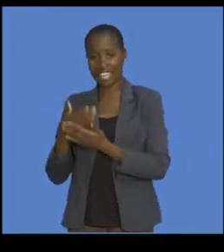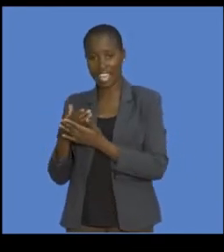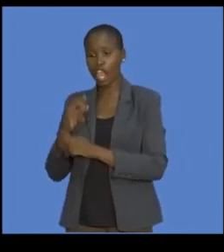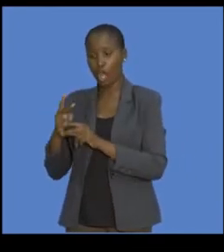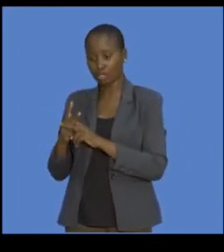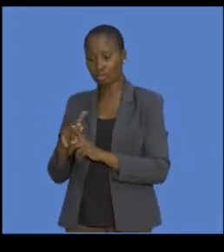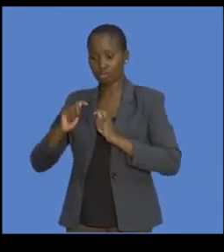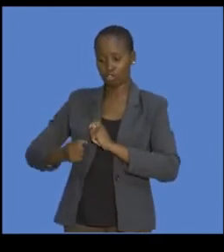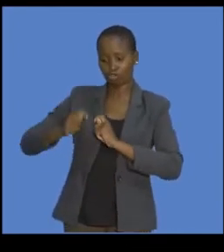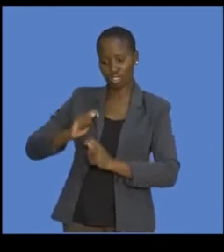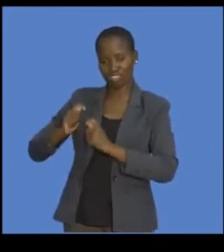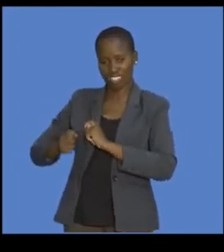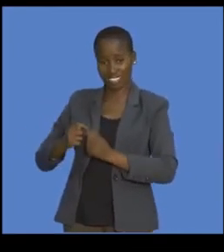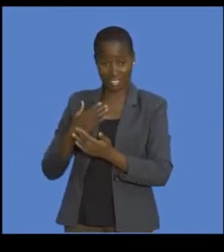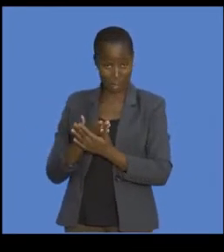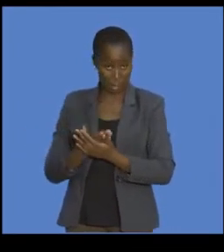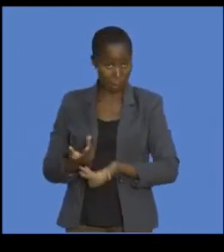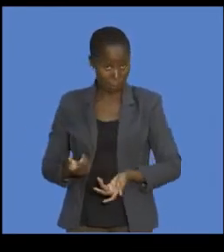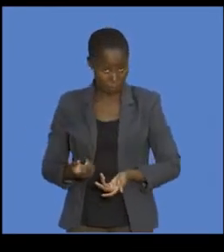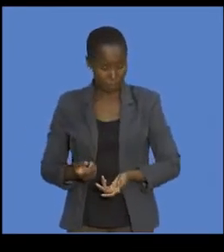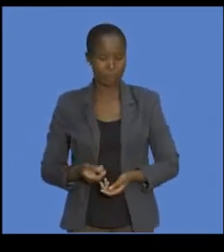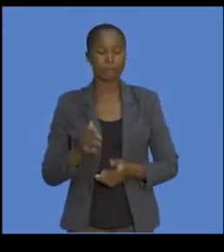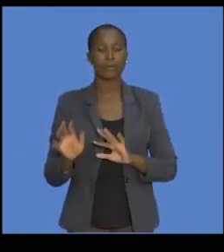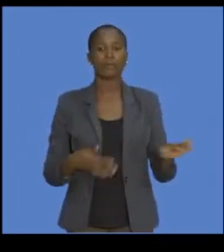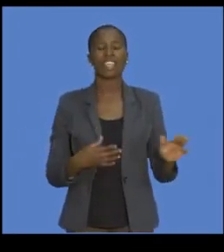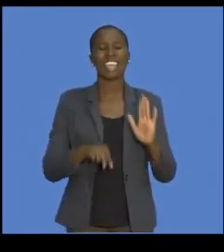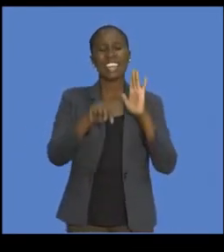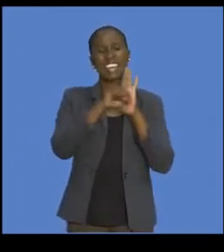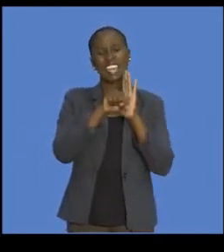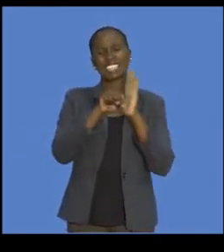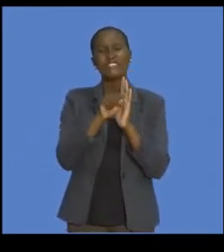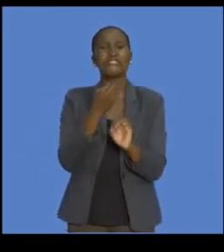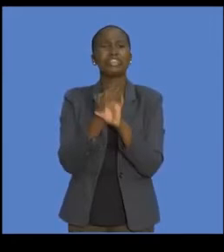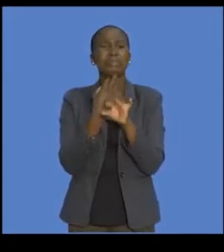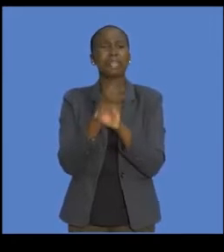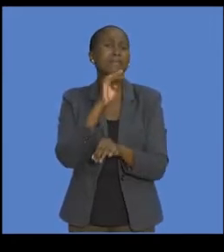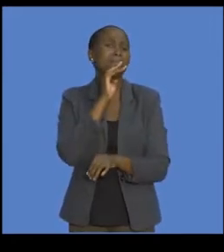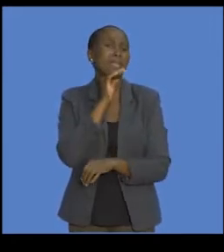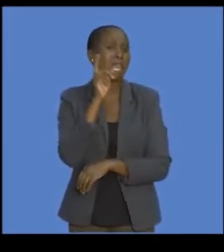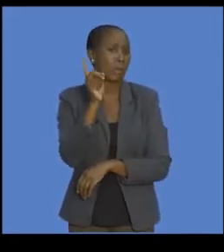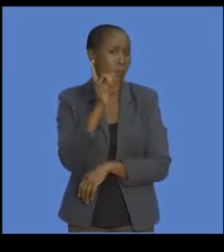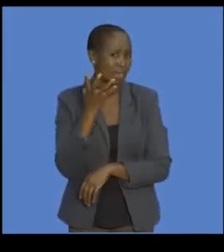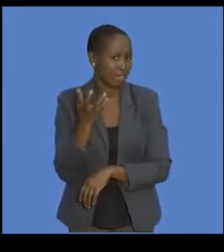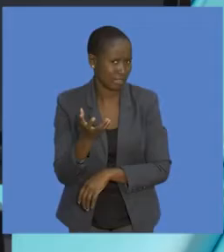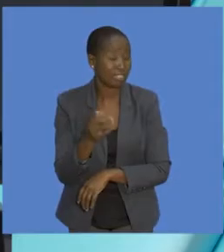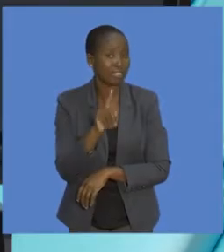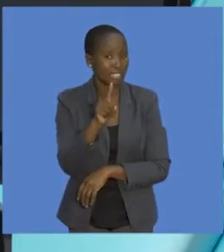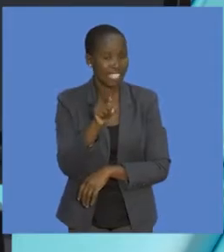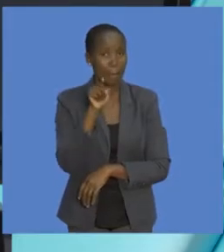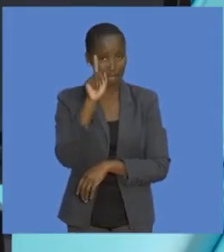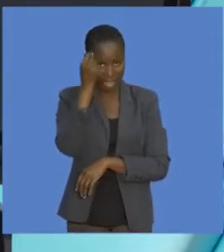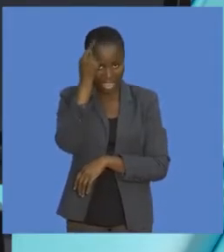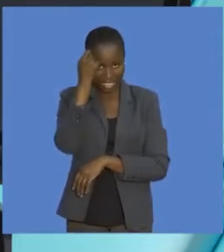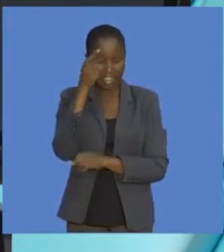So we've got to unpack what the negative feedback loop is. And this is a concept that we need to understand. So the